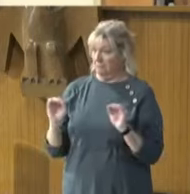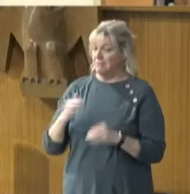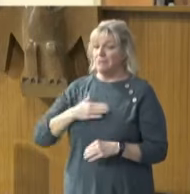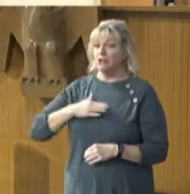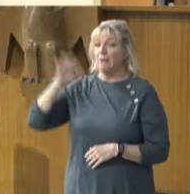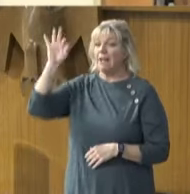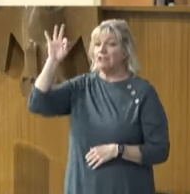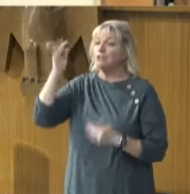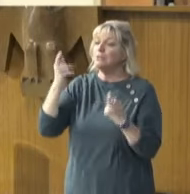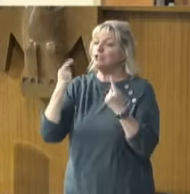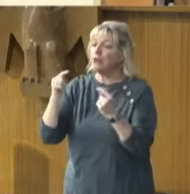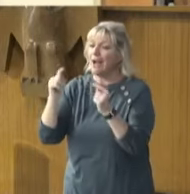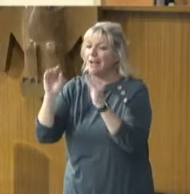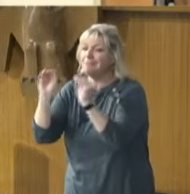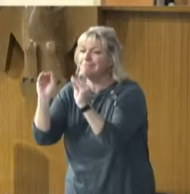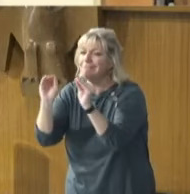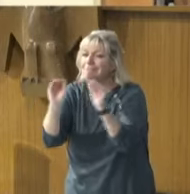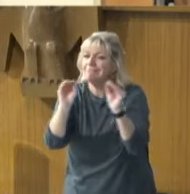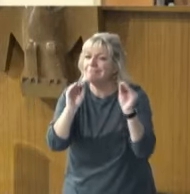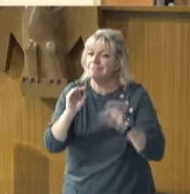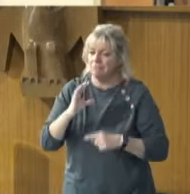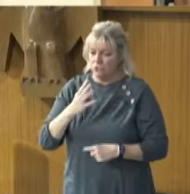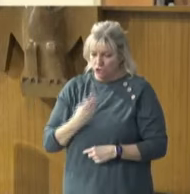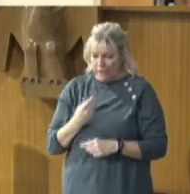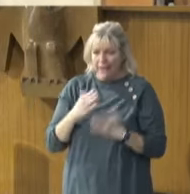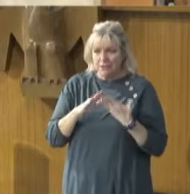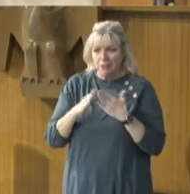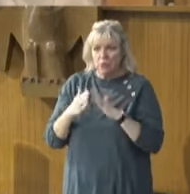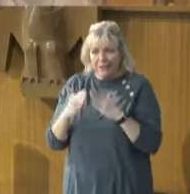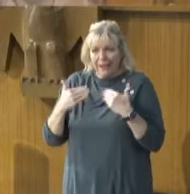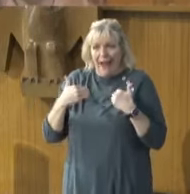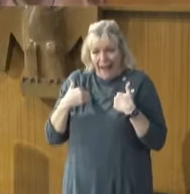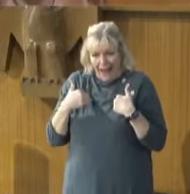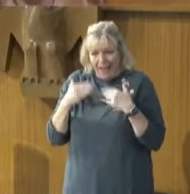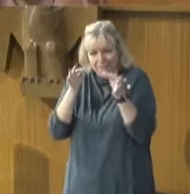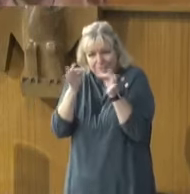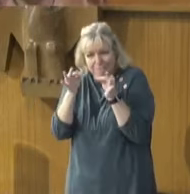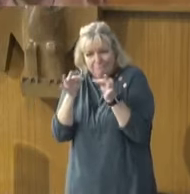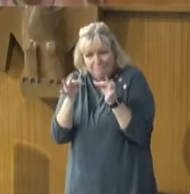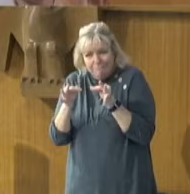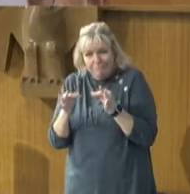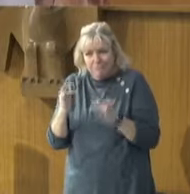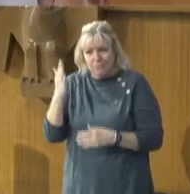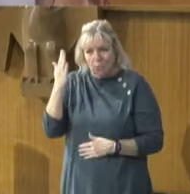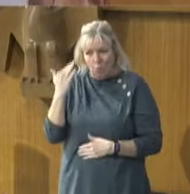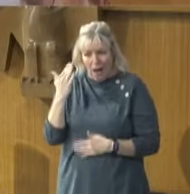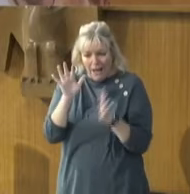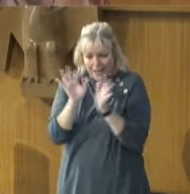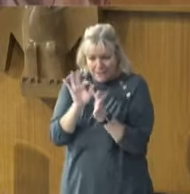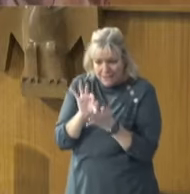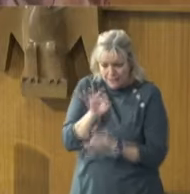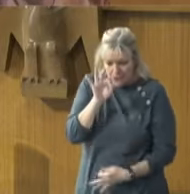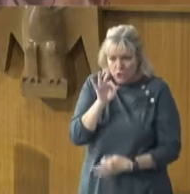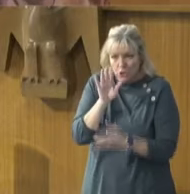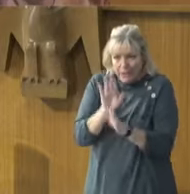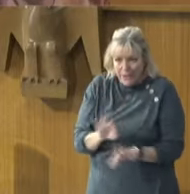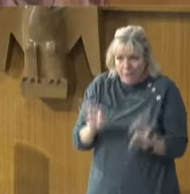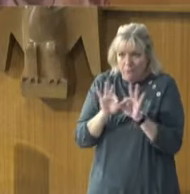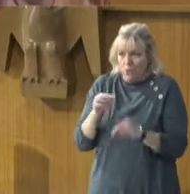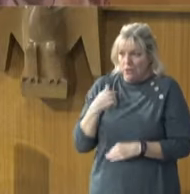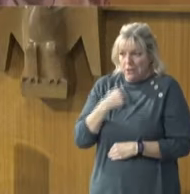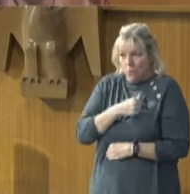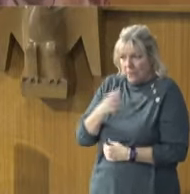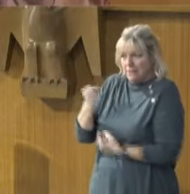was meant to educate people about the existence of the transgender community and why it was spiritually essential that we support our trans